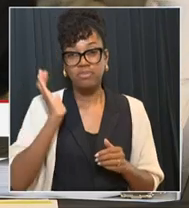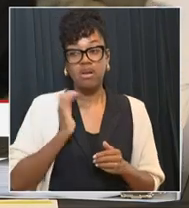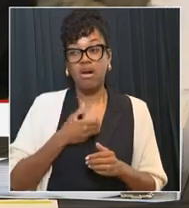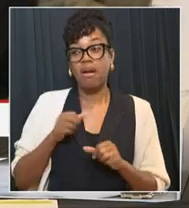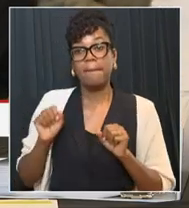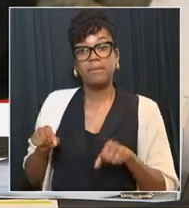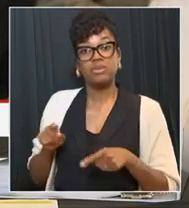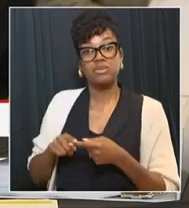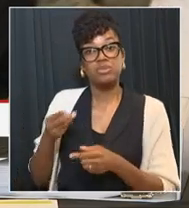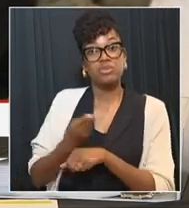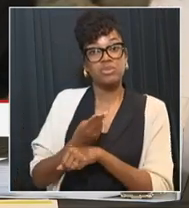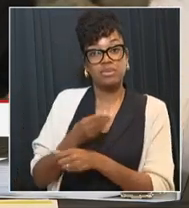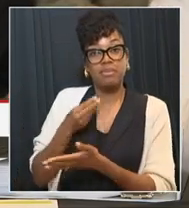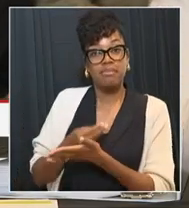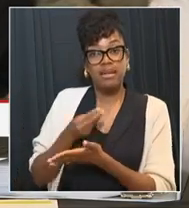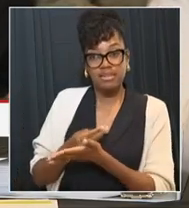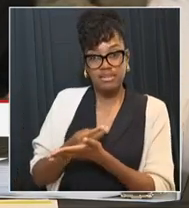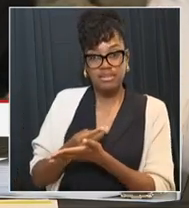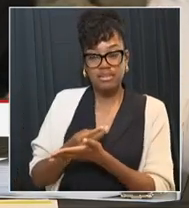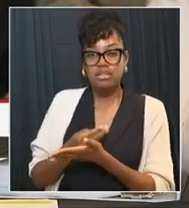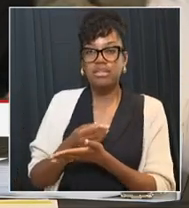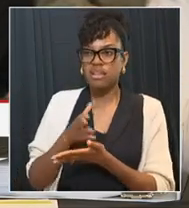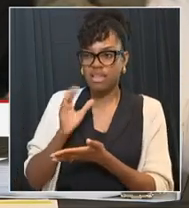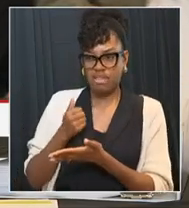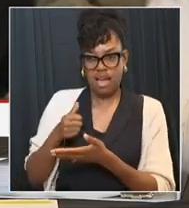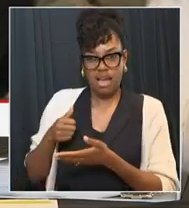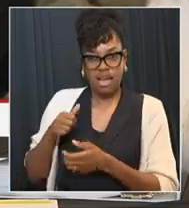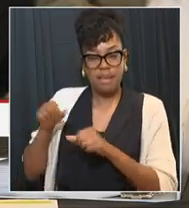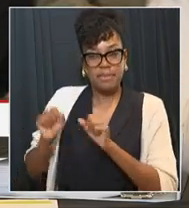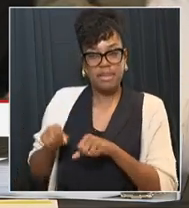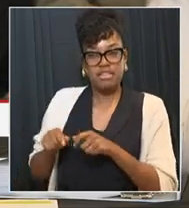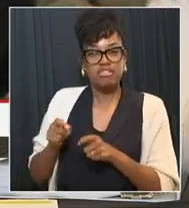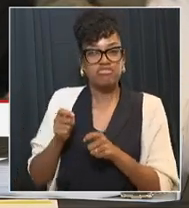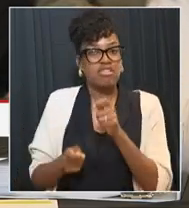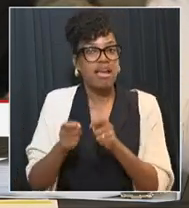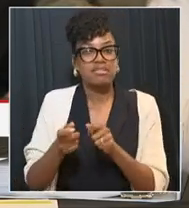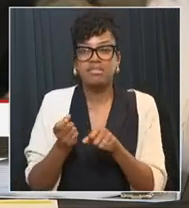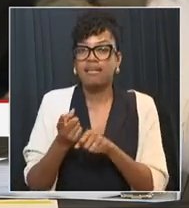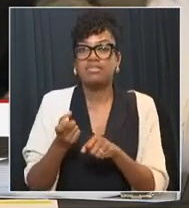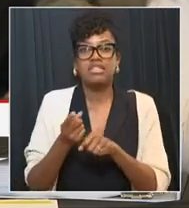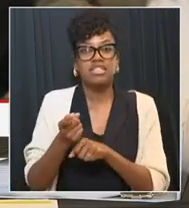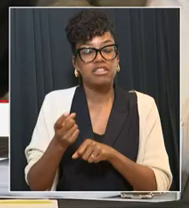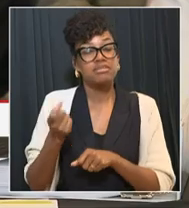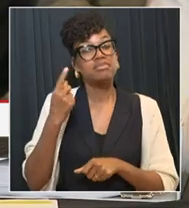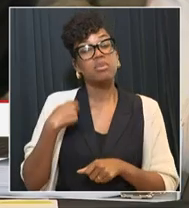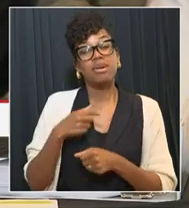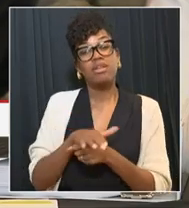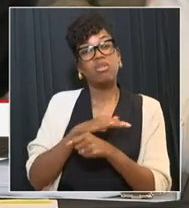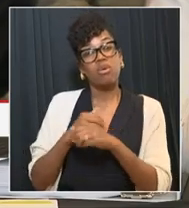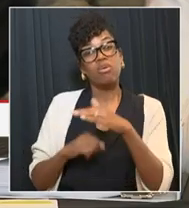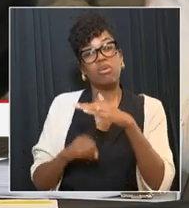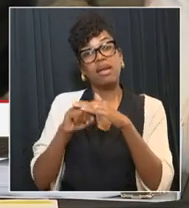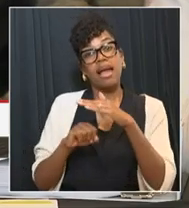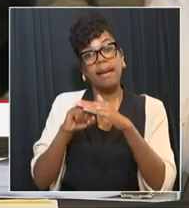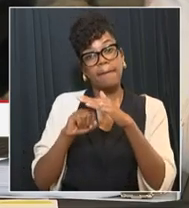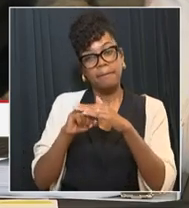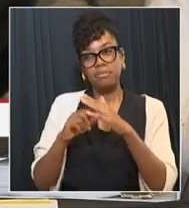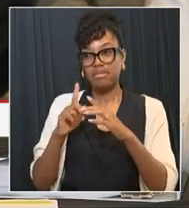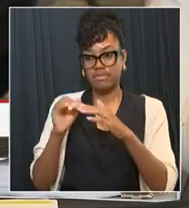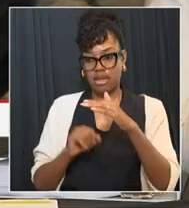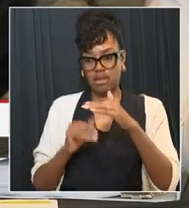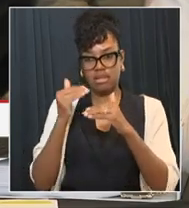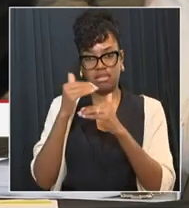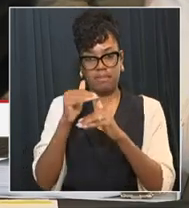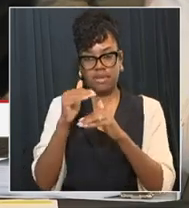capital changes from year to year. Given that we have a local cap, it still changes from year to year, and we frequently